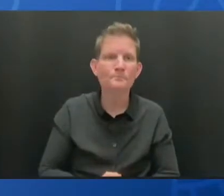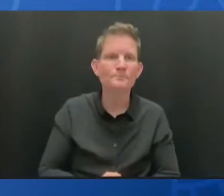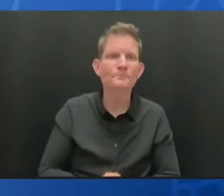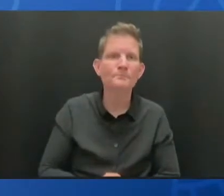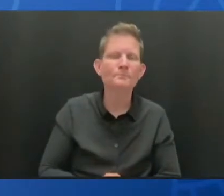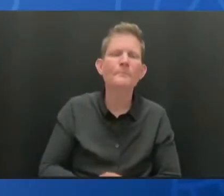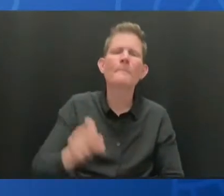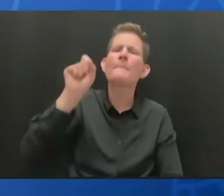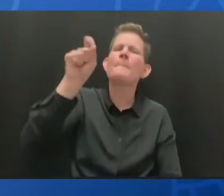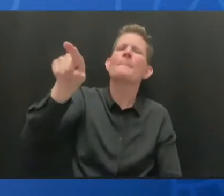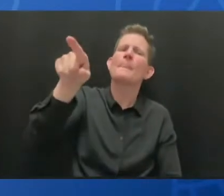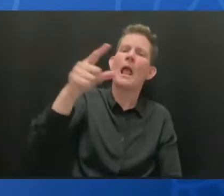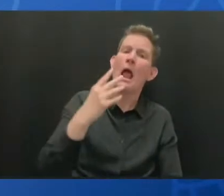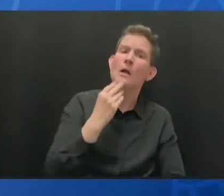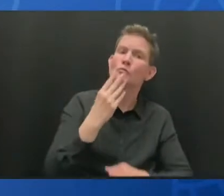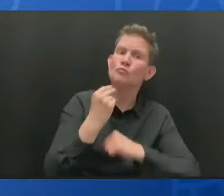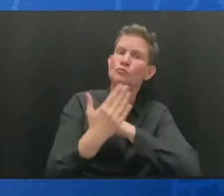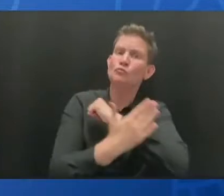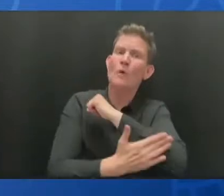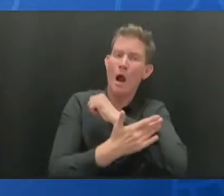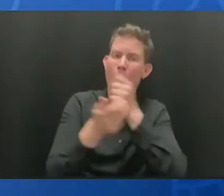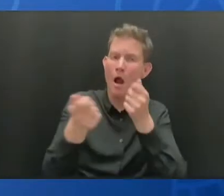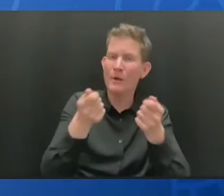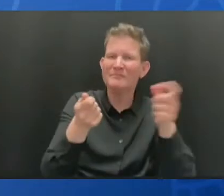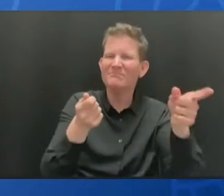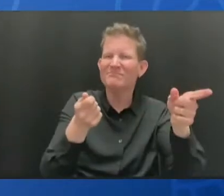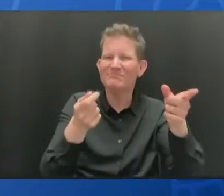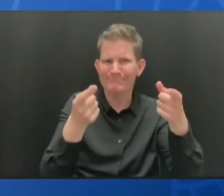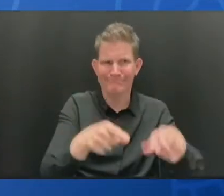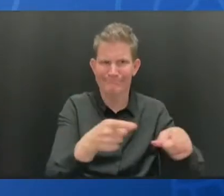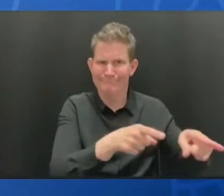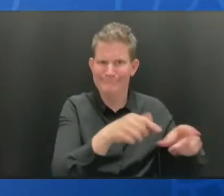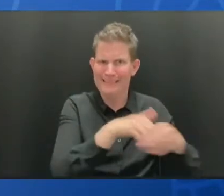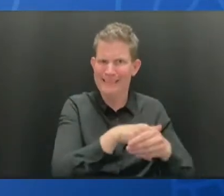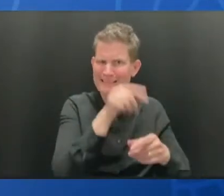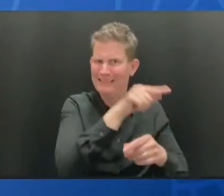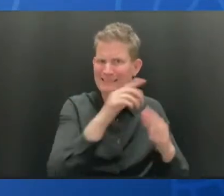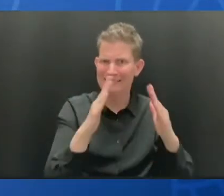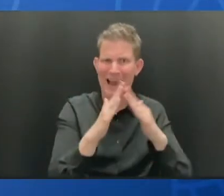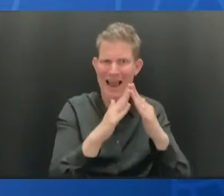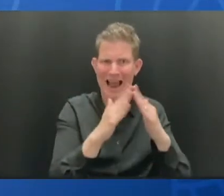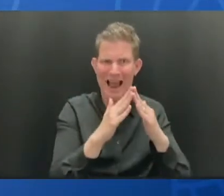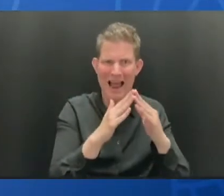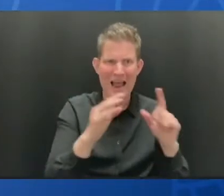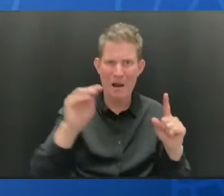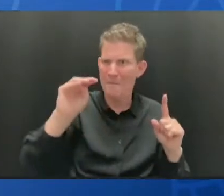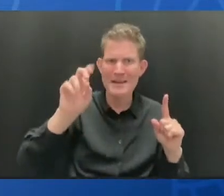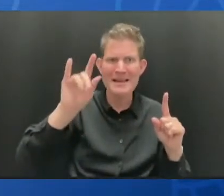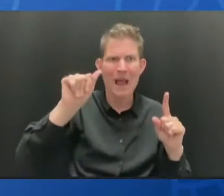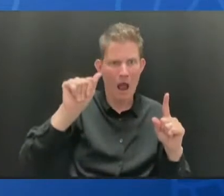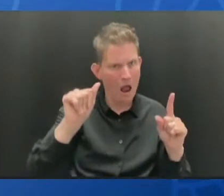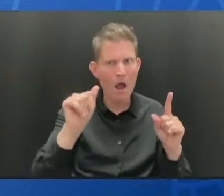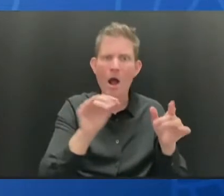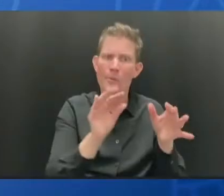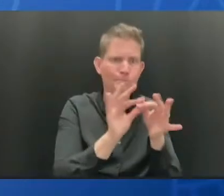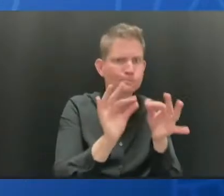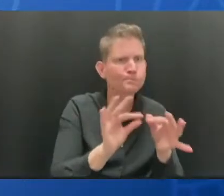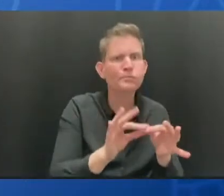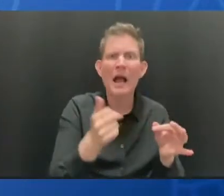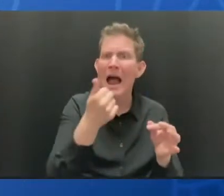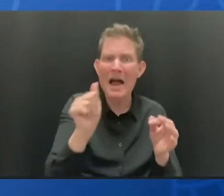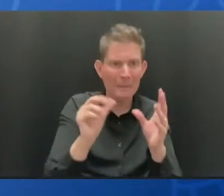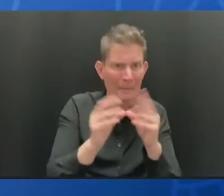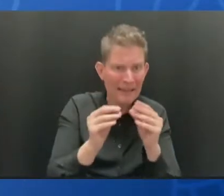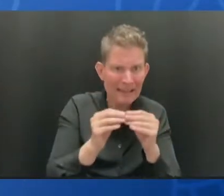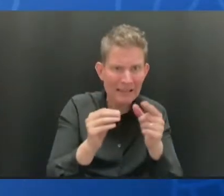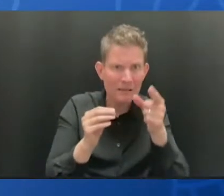of Strategic Affairs is in town, according to Israeli media. Has there been any meeting between him and Secretary Rubio?